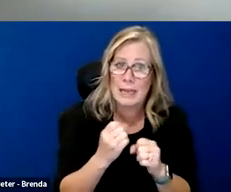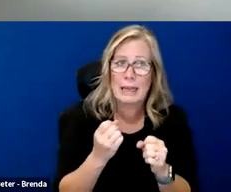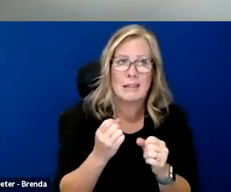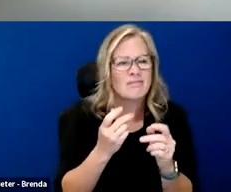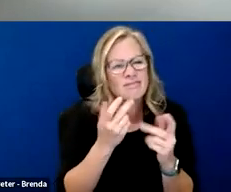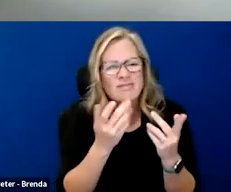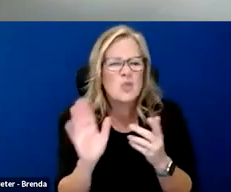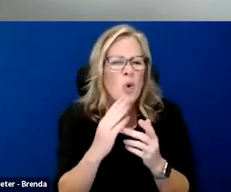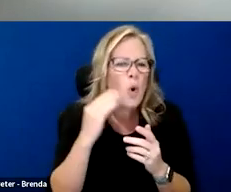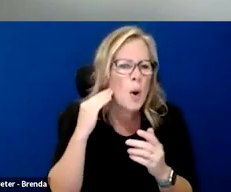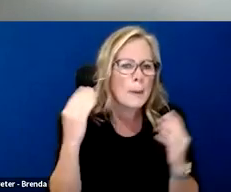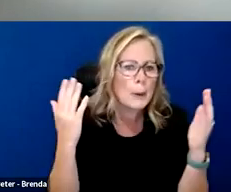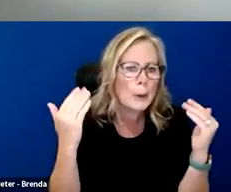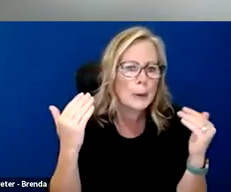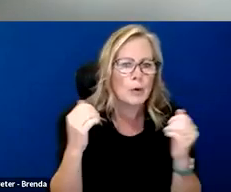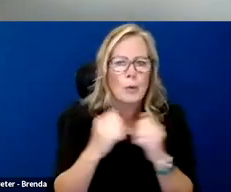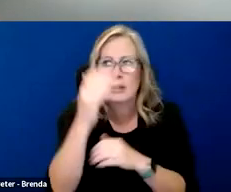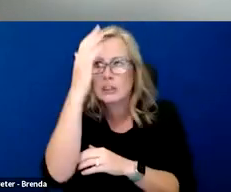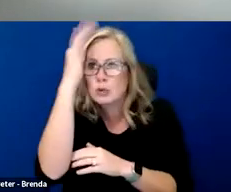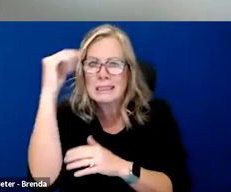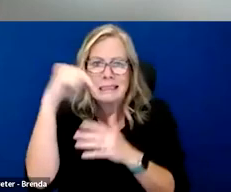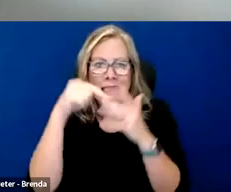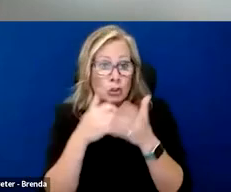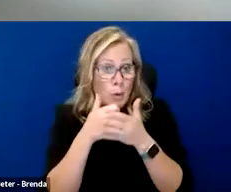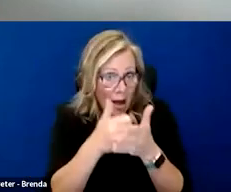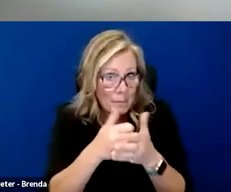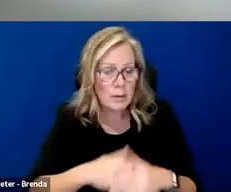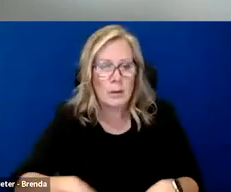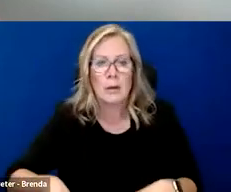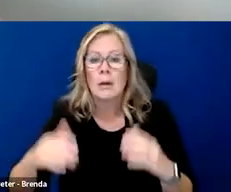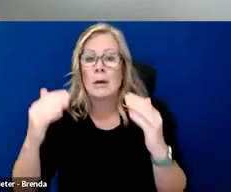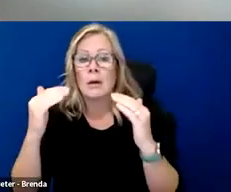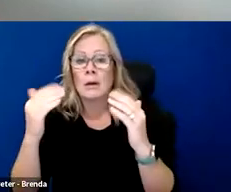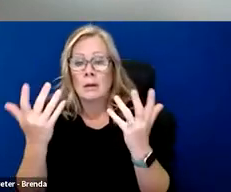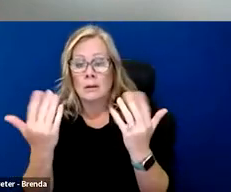keeping our indoor housing spaces cooler. Material deprivation, so